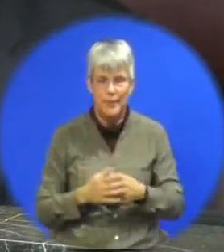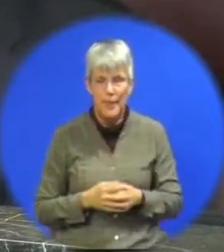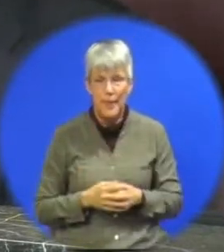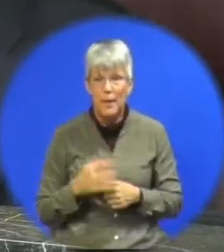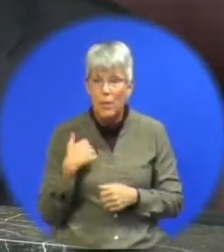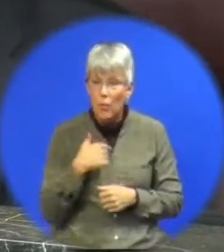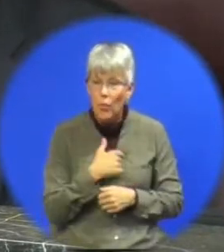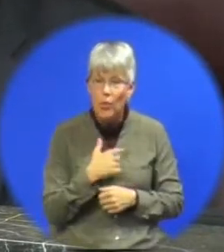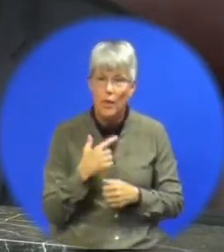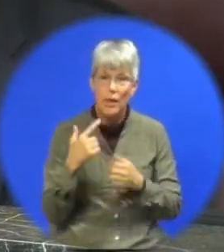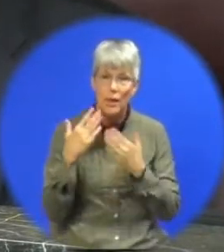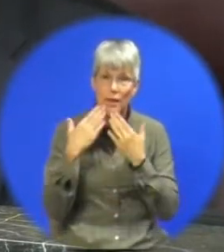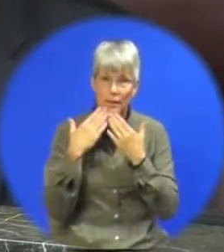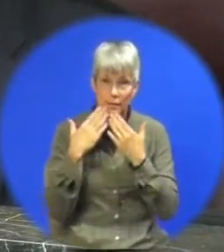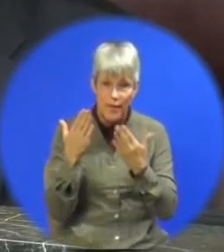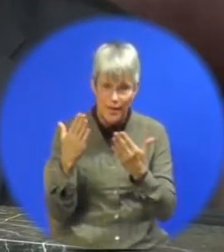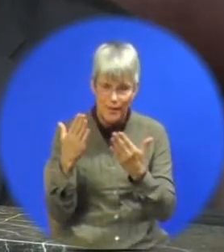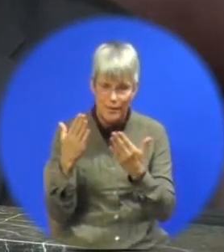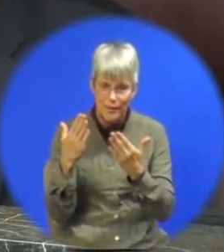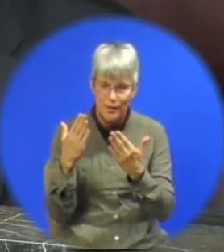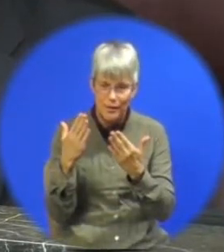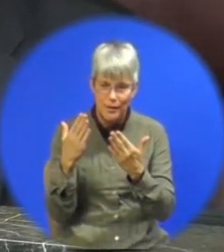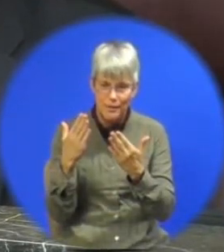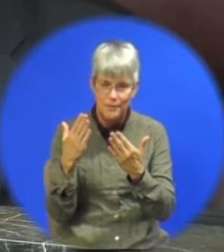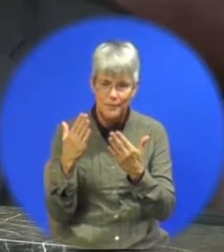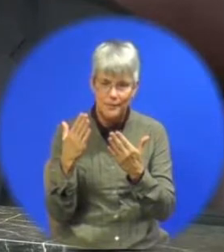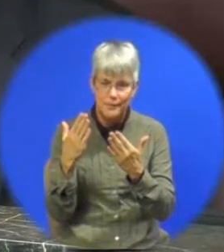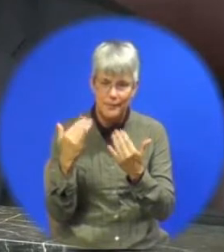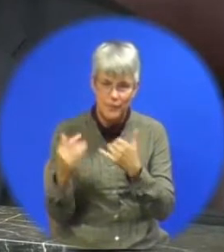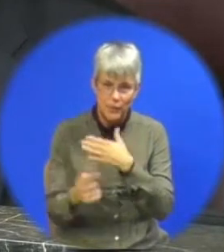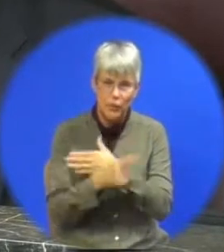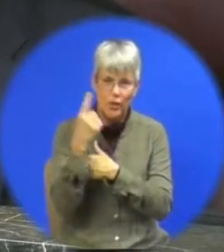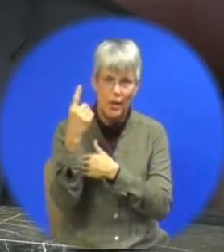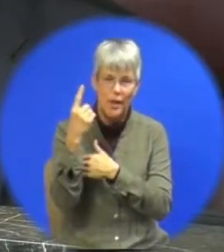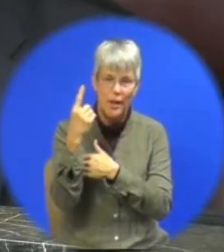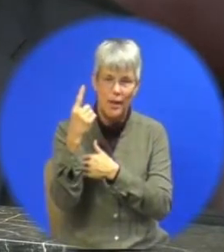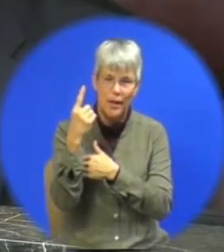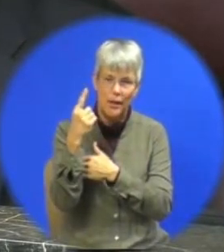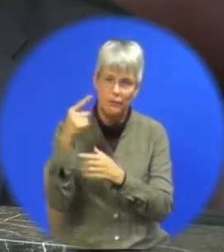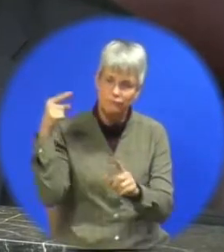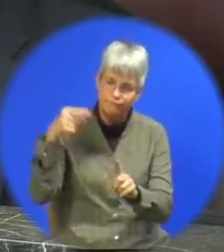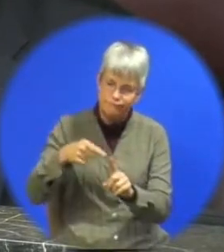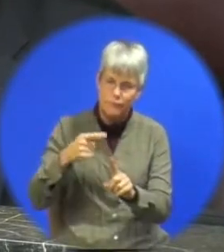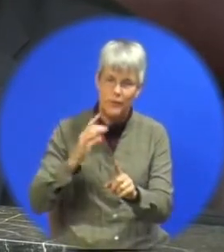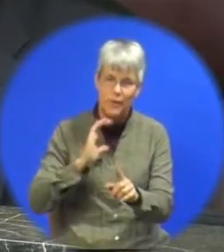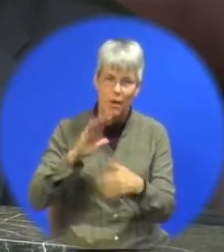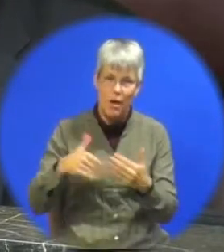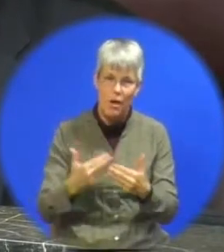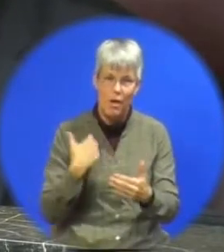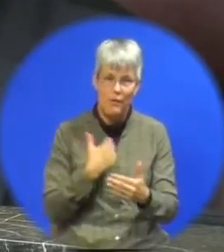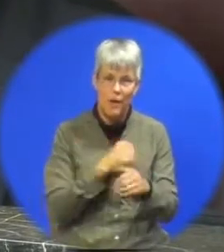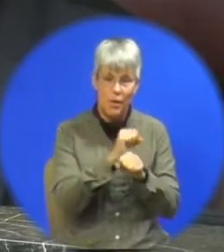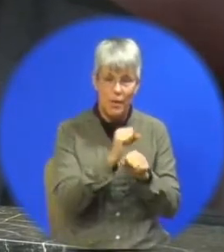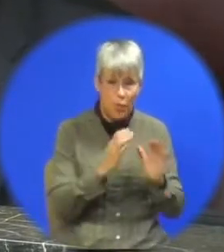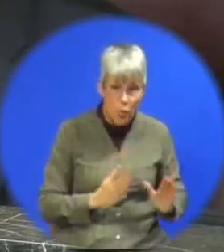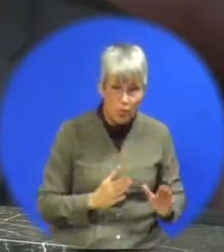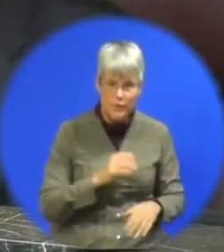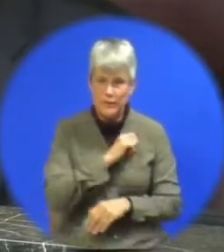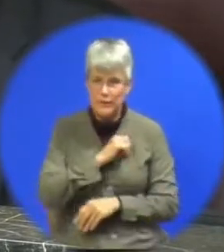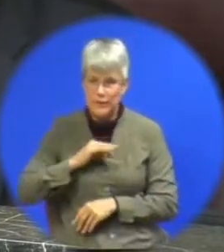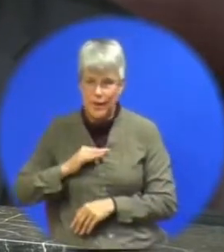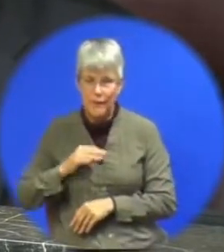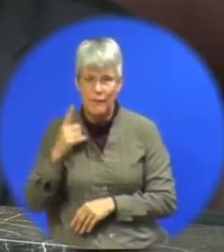thank, especially today, all of our employees and staff for their devotion to